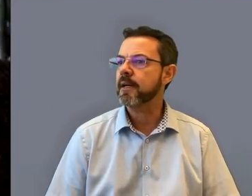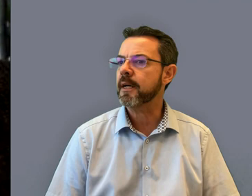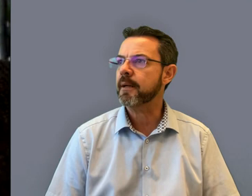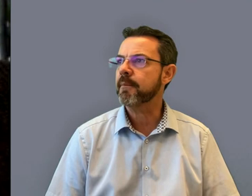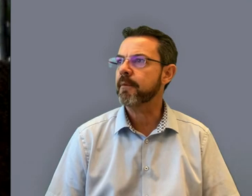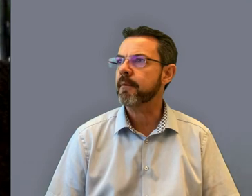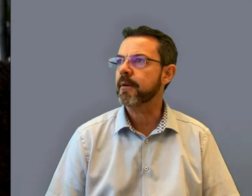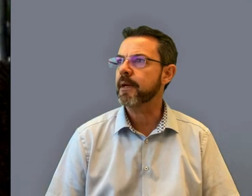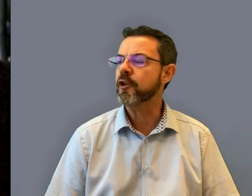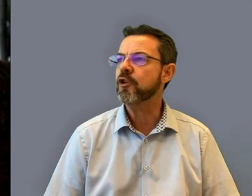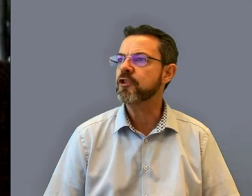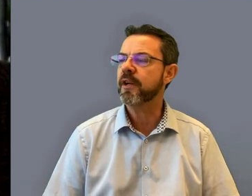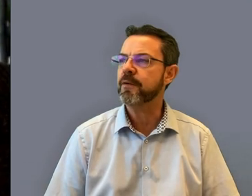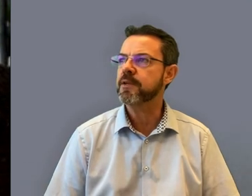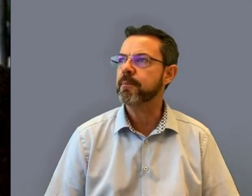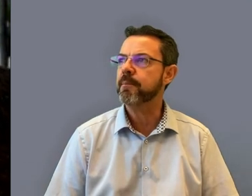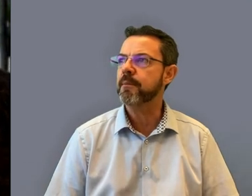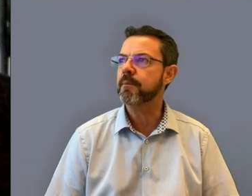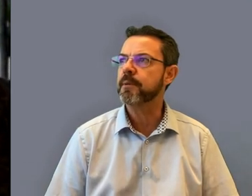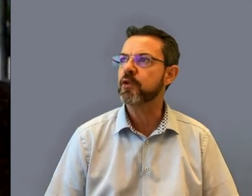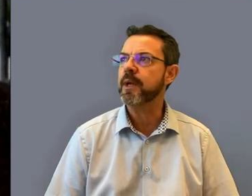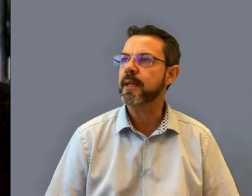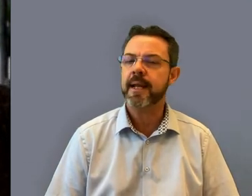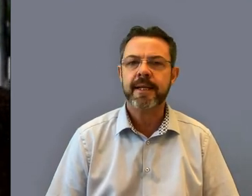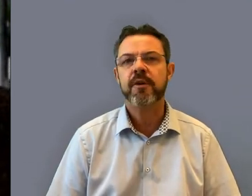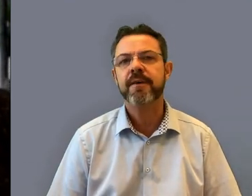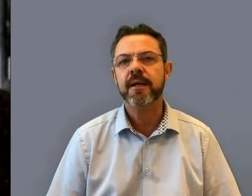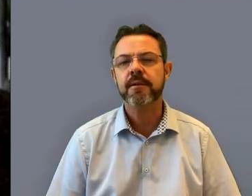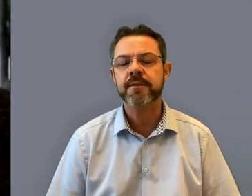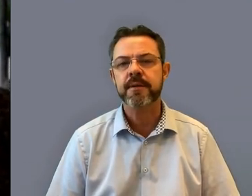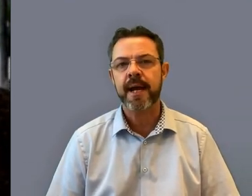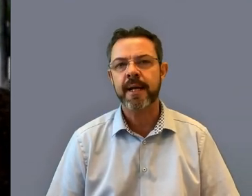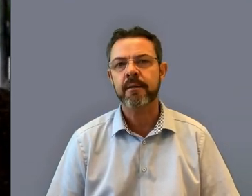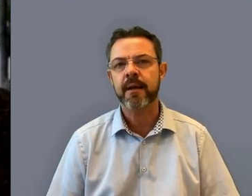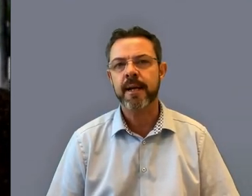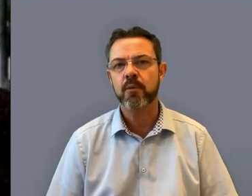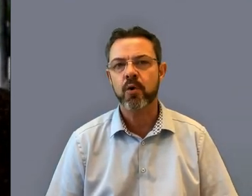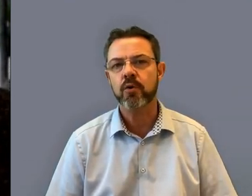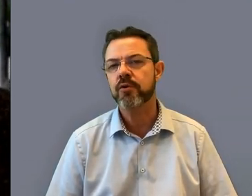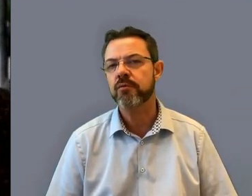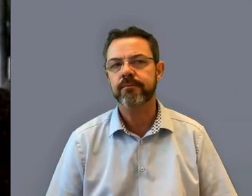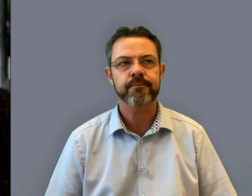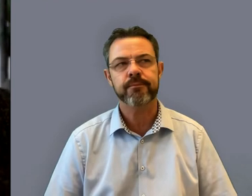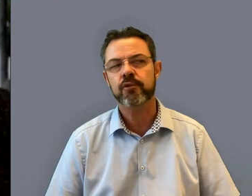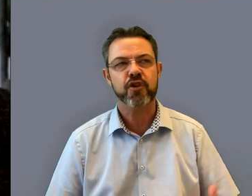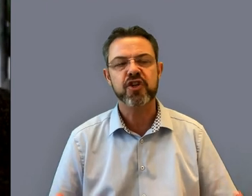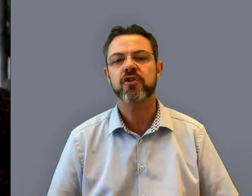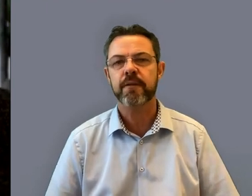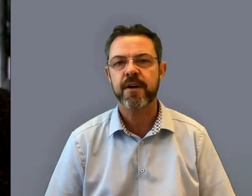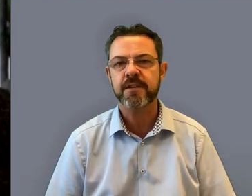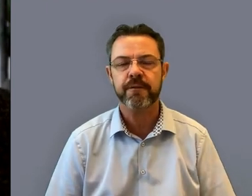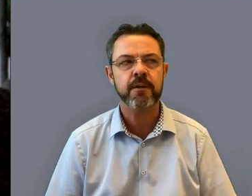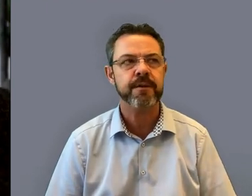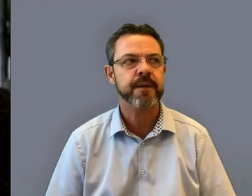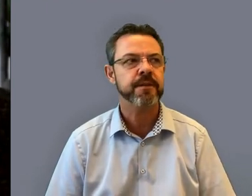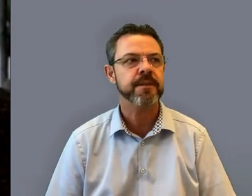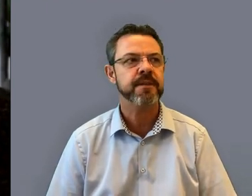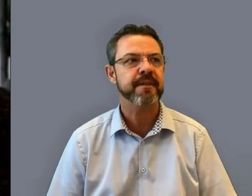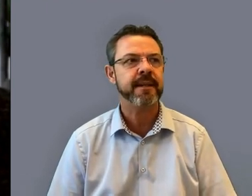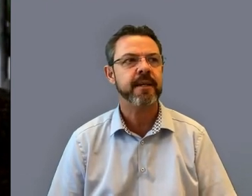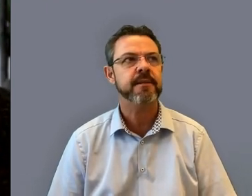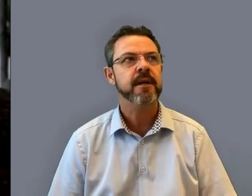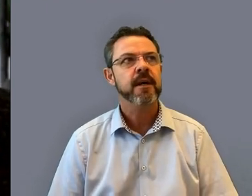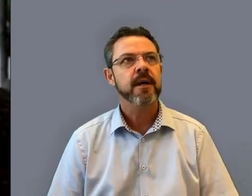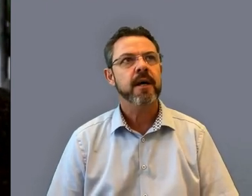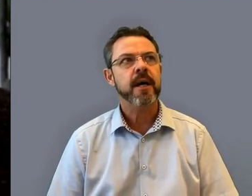that a huge difference between the electric vehicles and more traditional fossil fuel vehicles